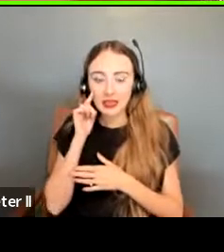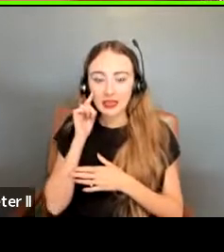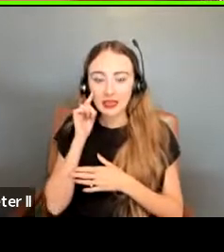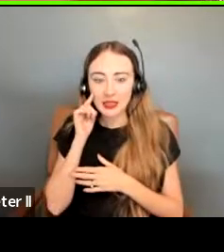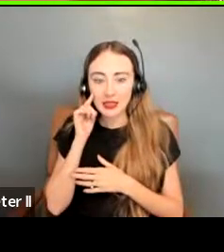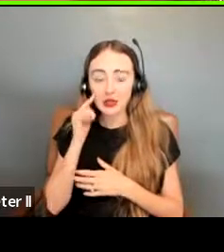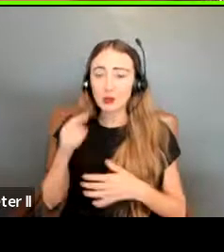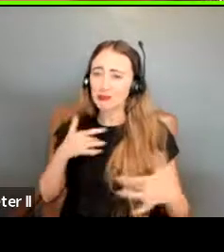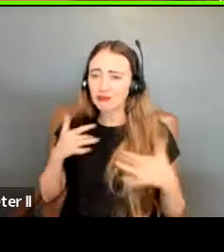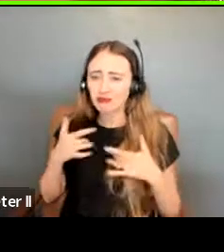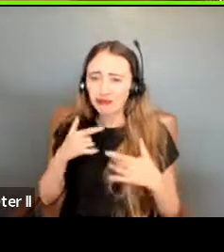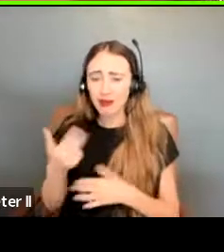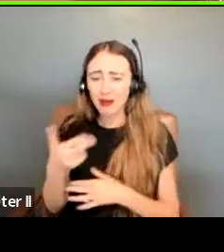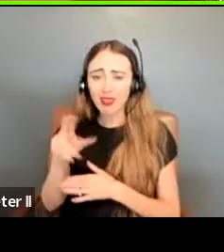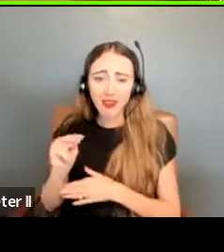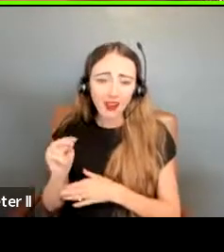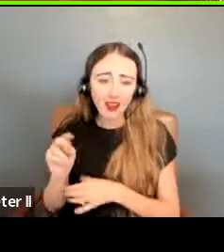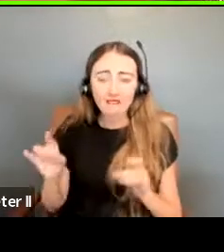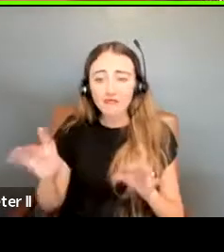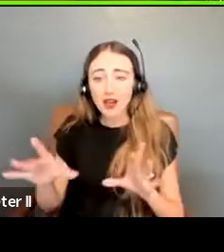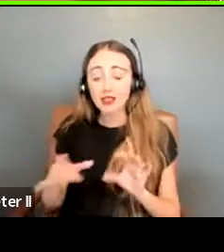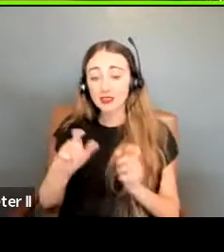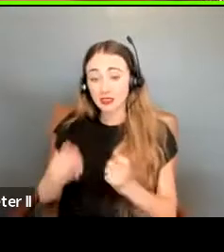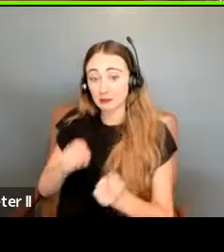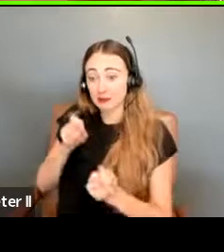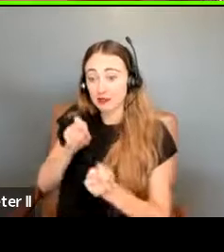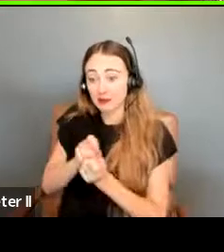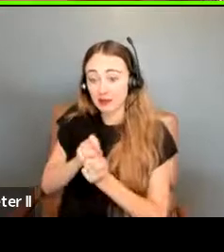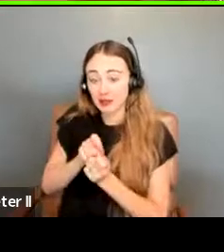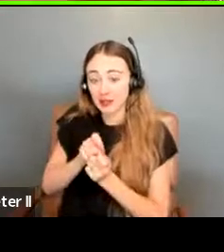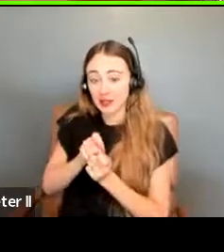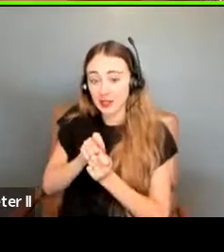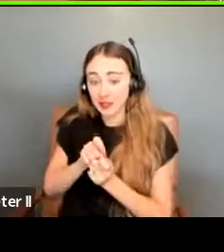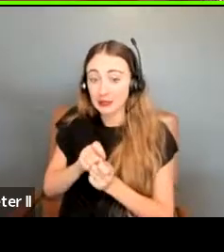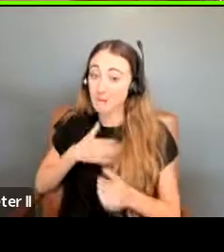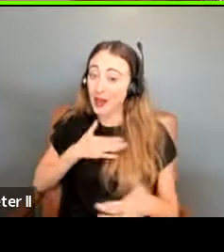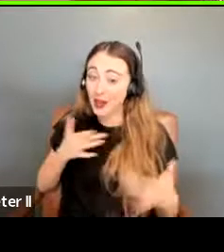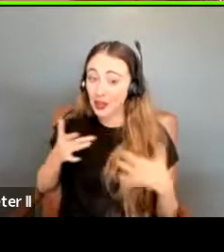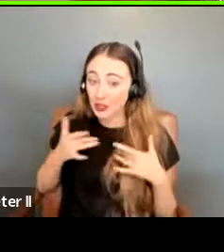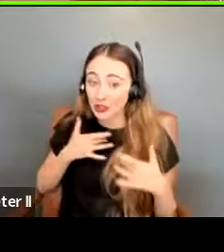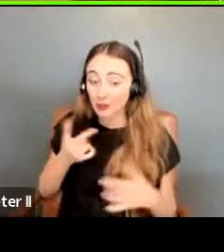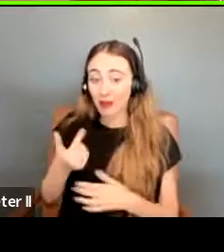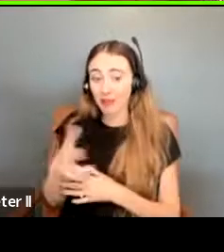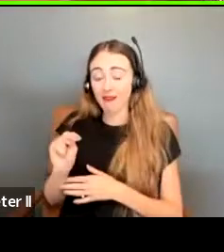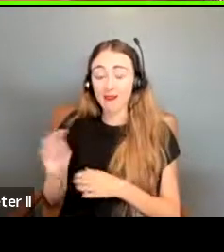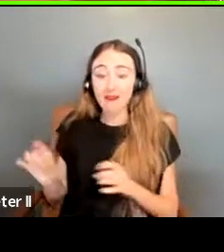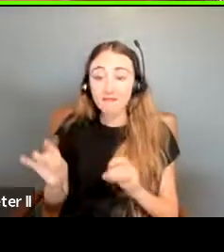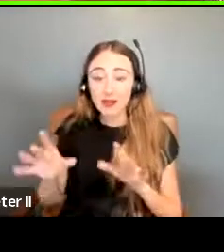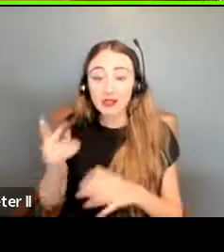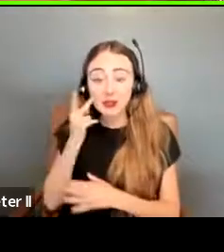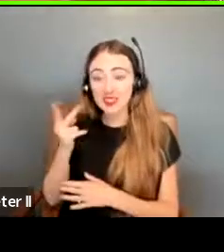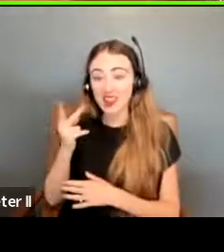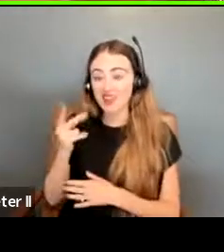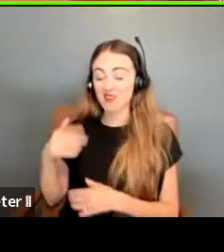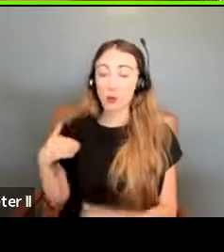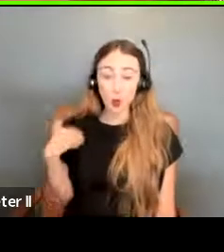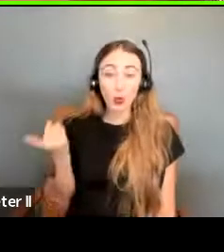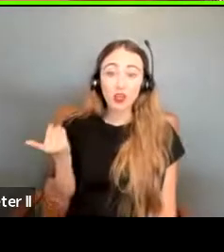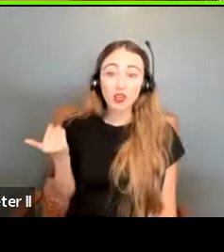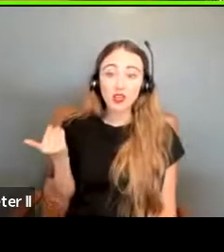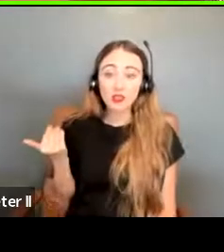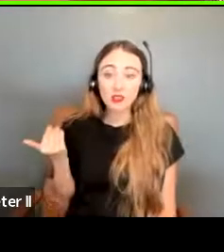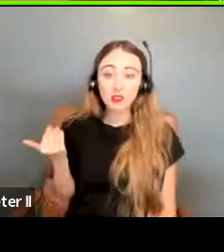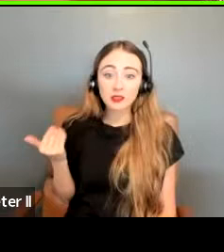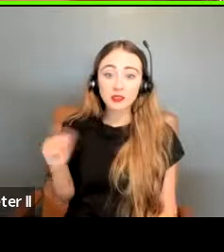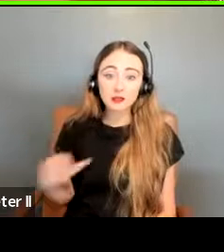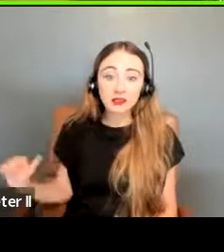that we're seeing in our city. In particular, I have a particular concern about the gun violence that we're seeing from juveniles. And the